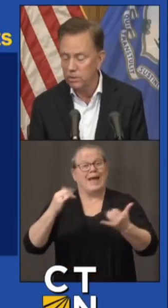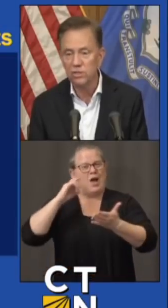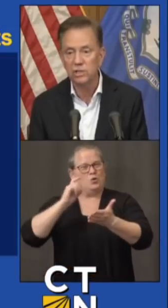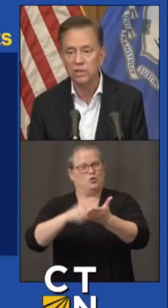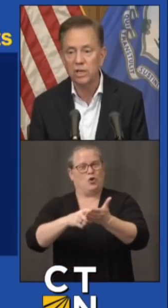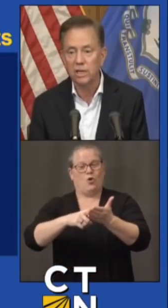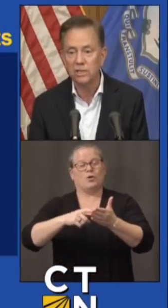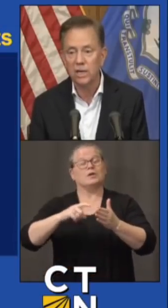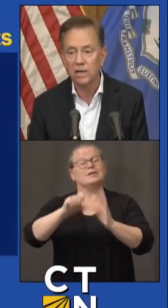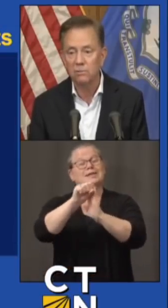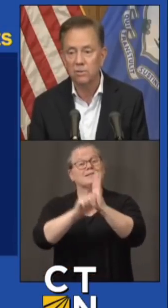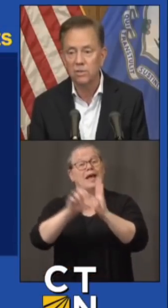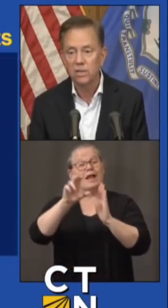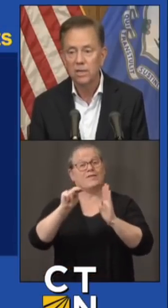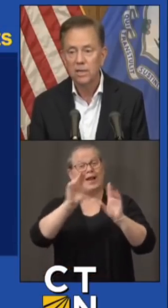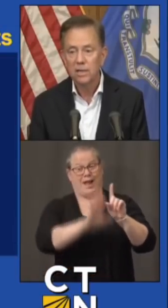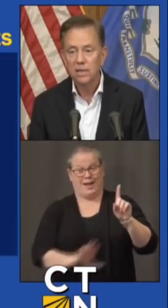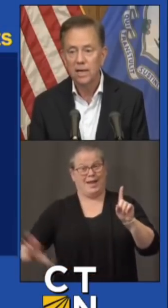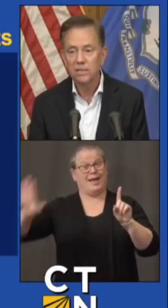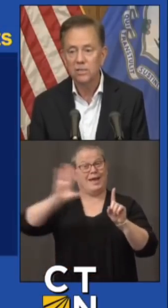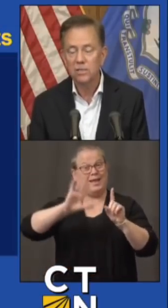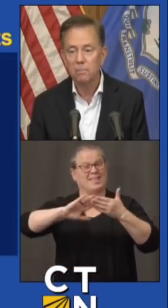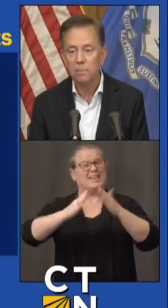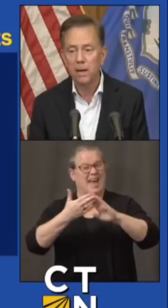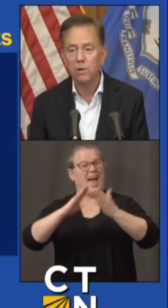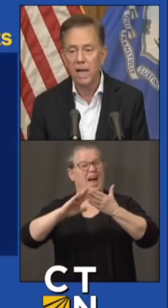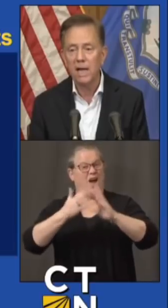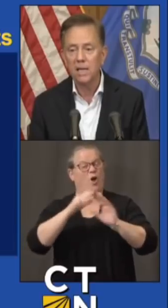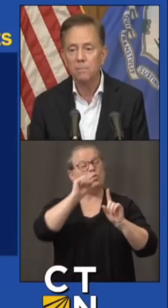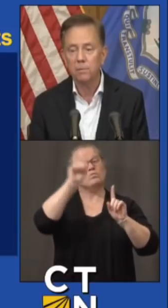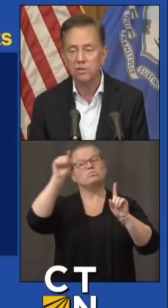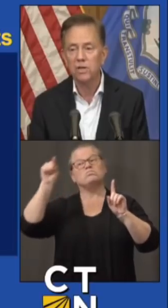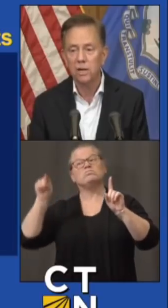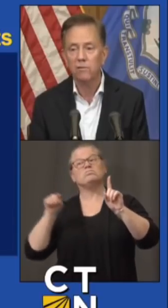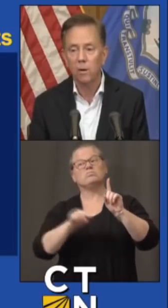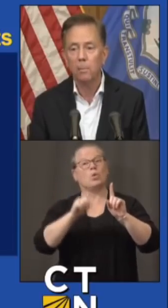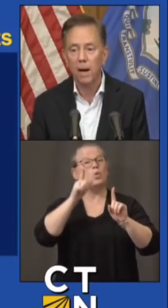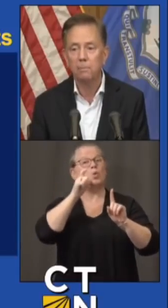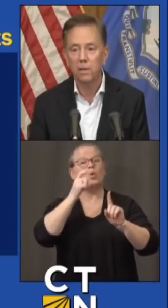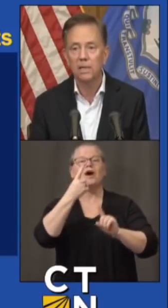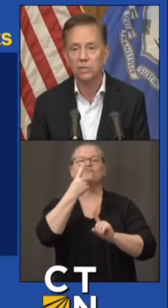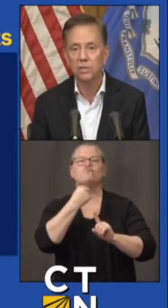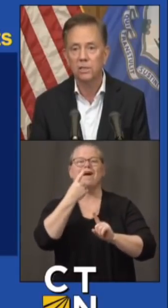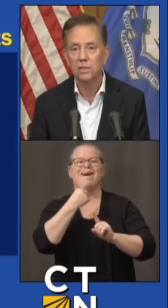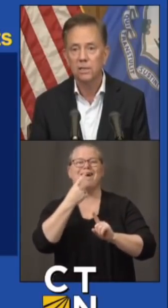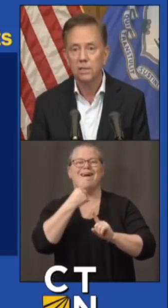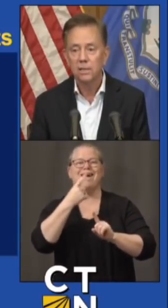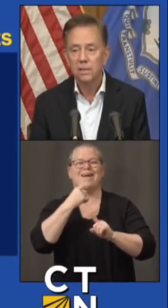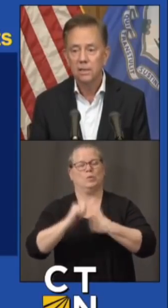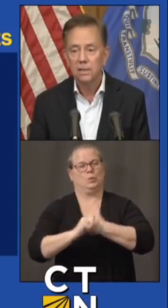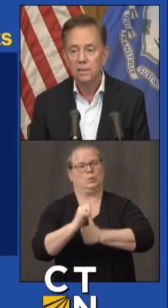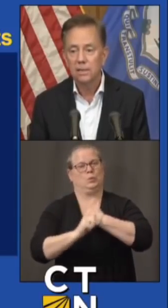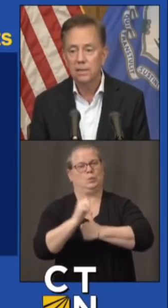our 169 towns. That's about 80% of our population.